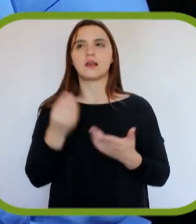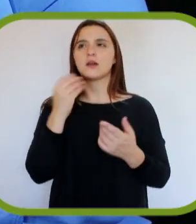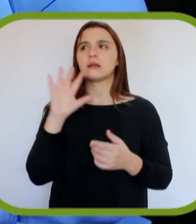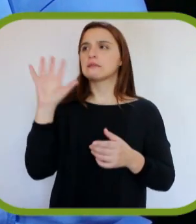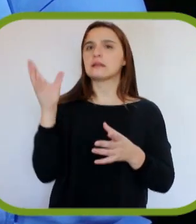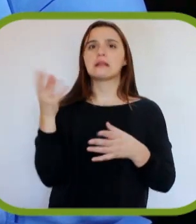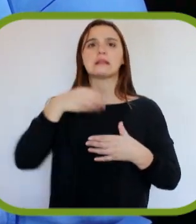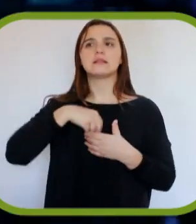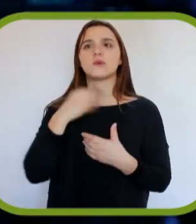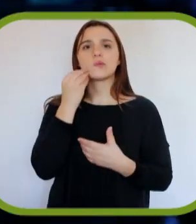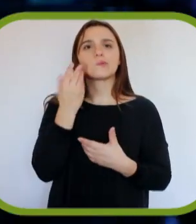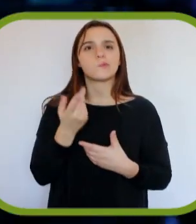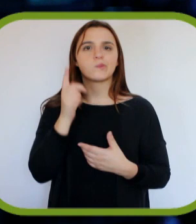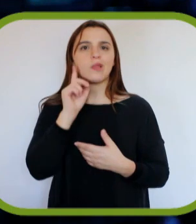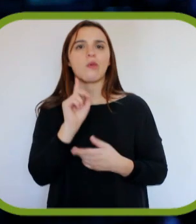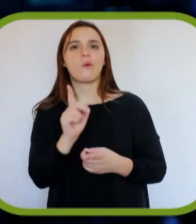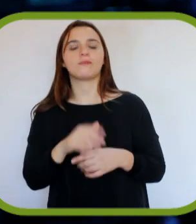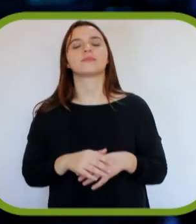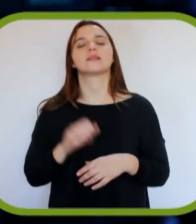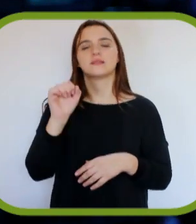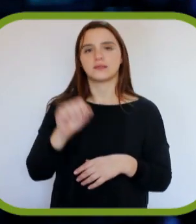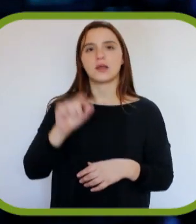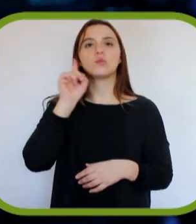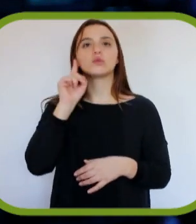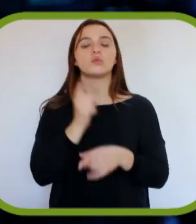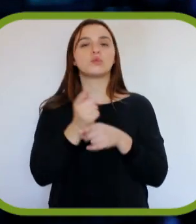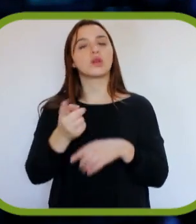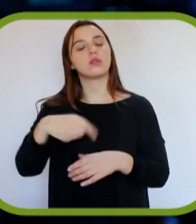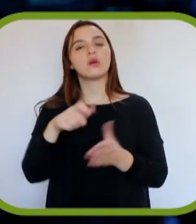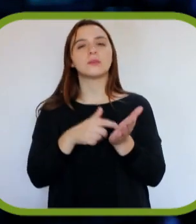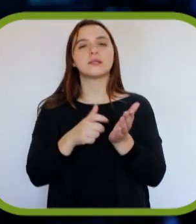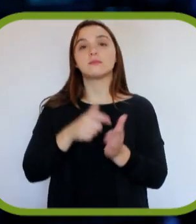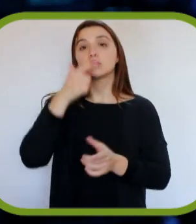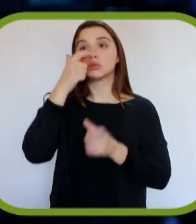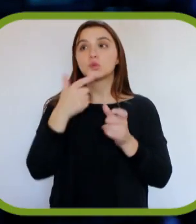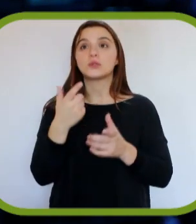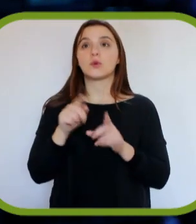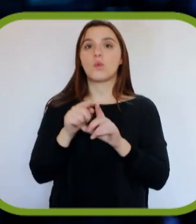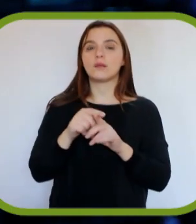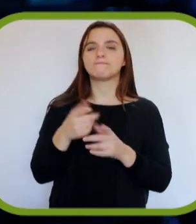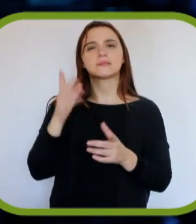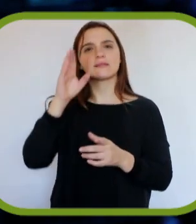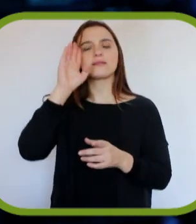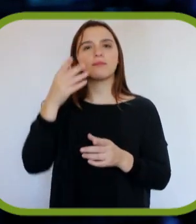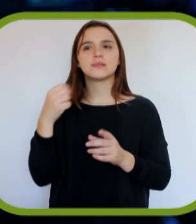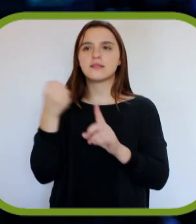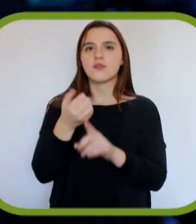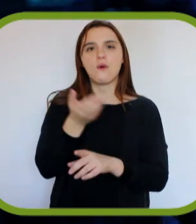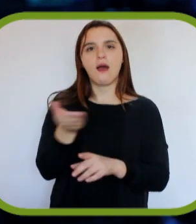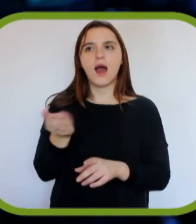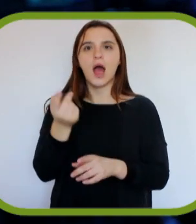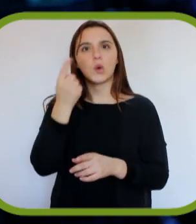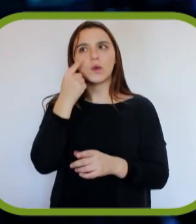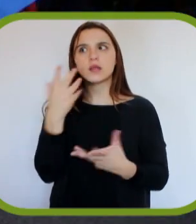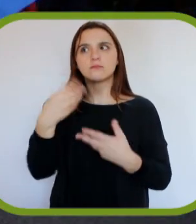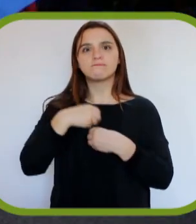climate literacy is? I think climate literacy is very important in the sense that we need people to understand and be aware of the